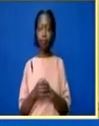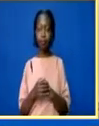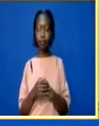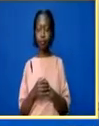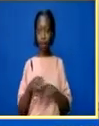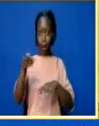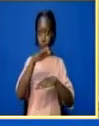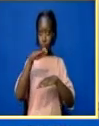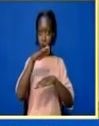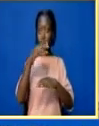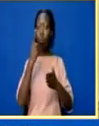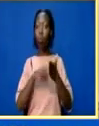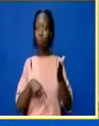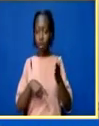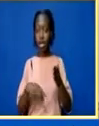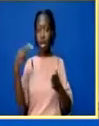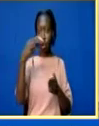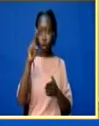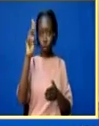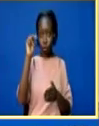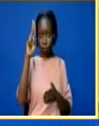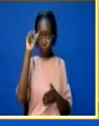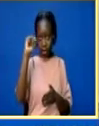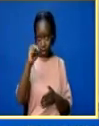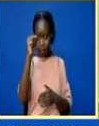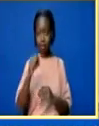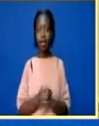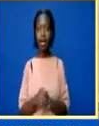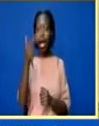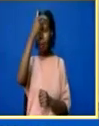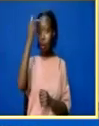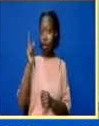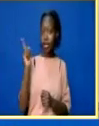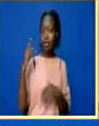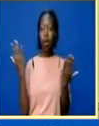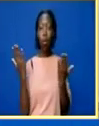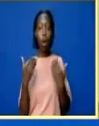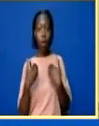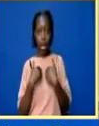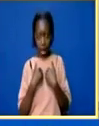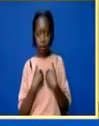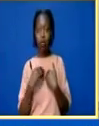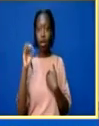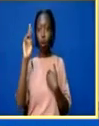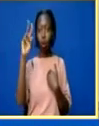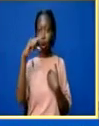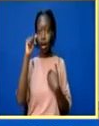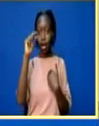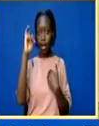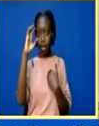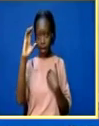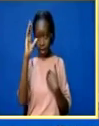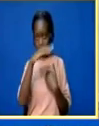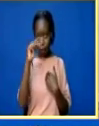call it the humus. The humus. Yes. Okay. Because this is where we have the organic matter. The